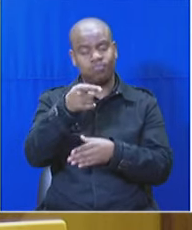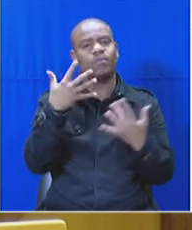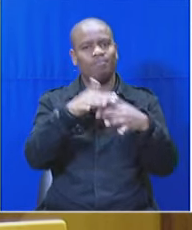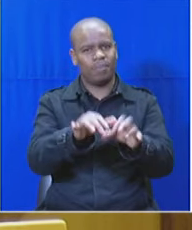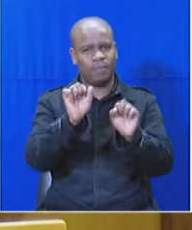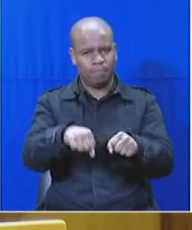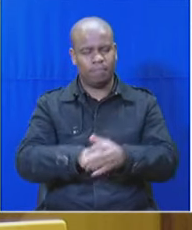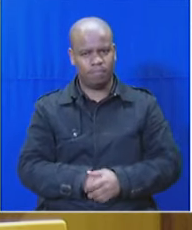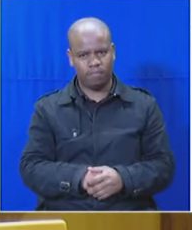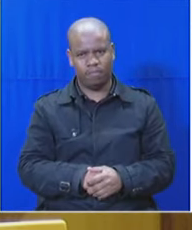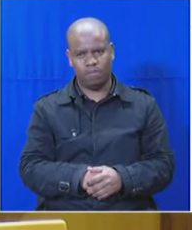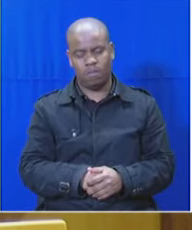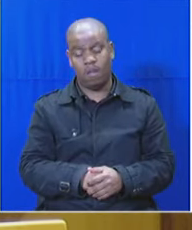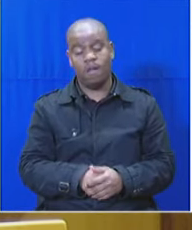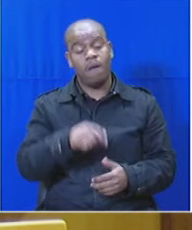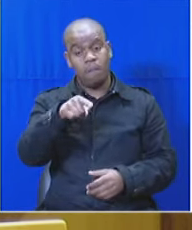Now, that